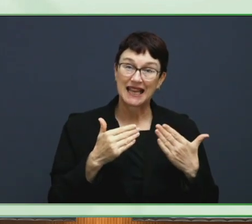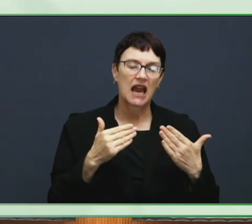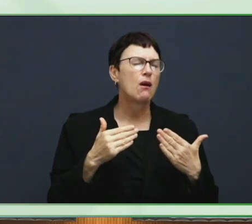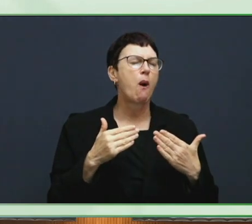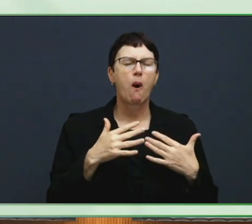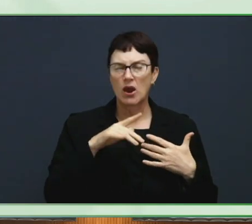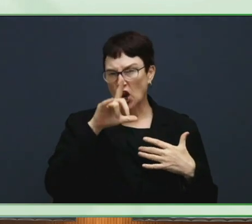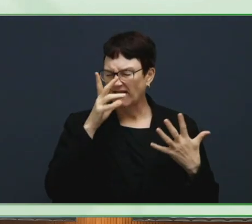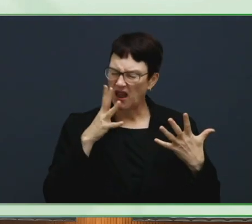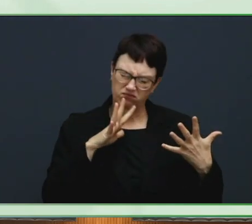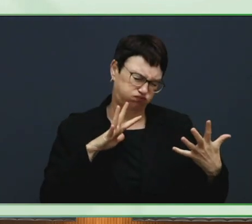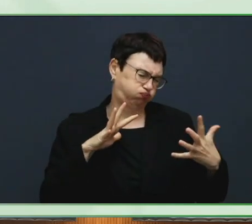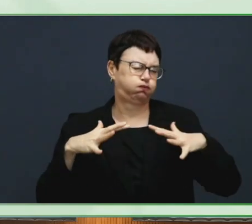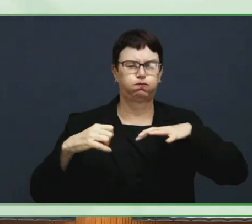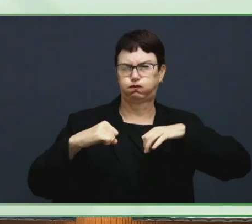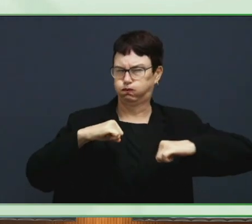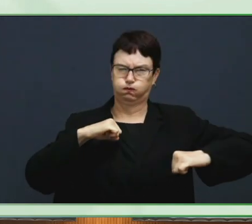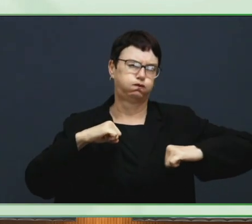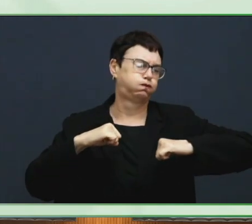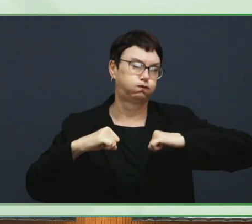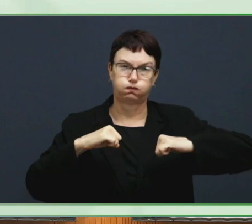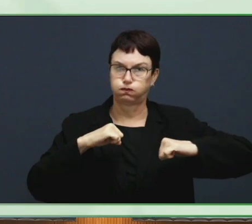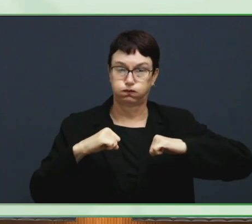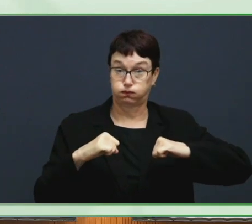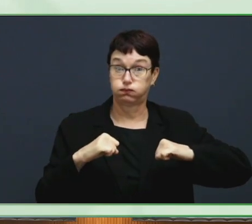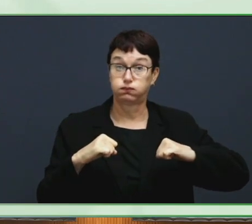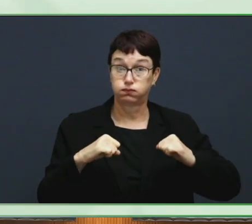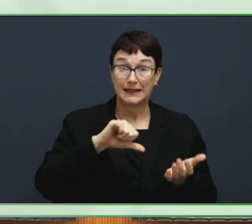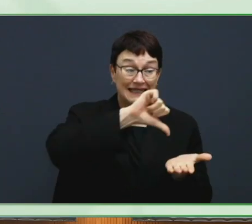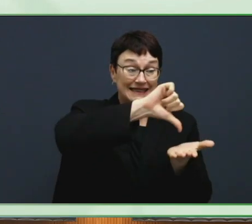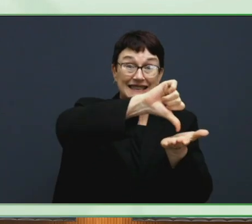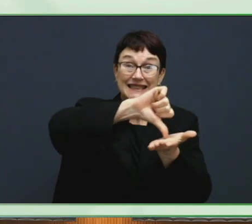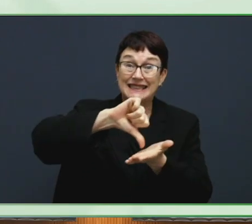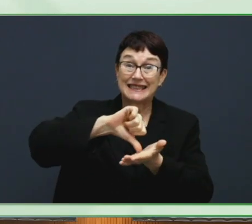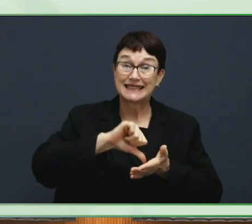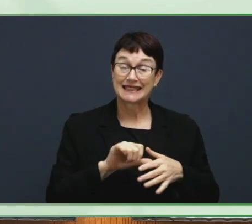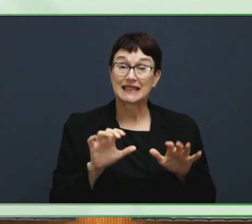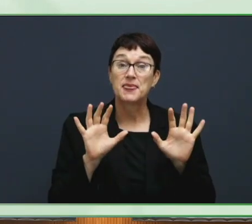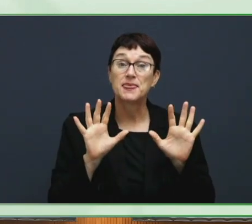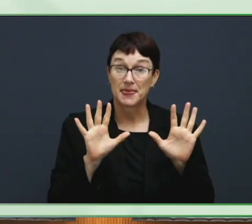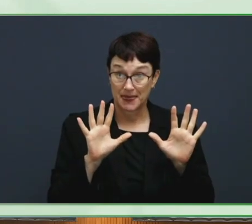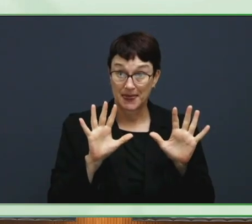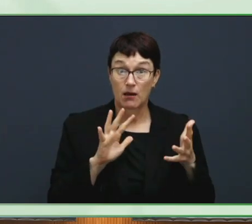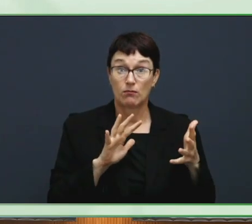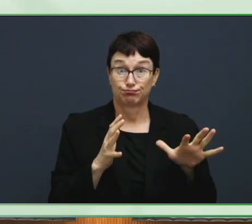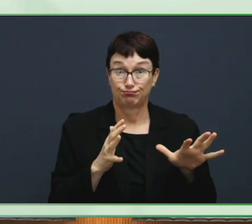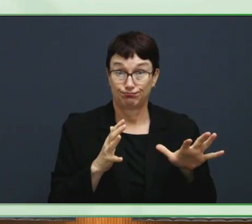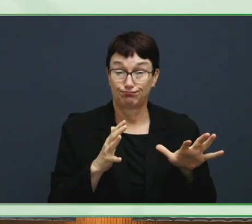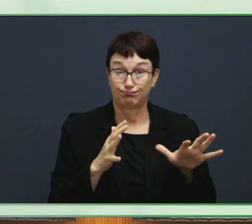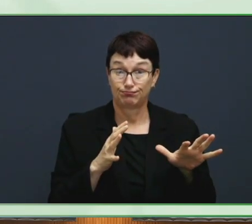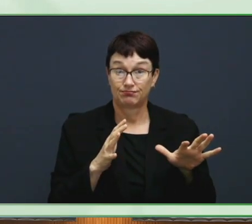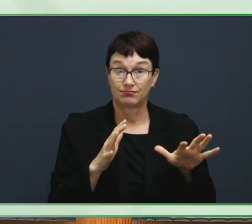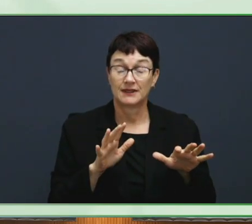covering 10 cities, affecting more than 13 million